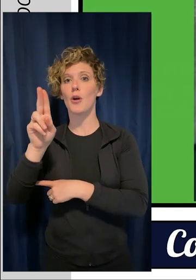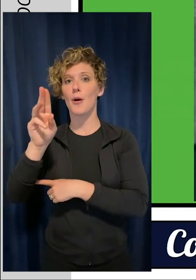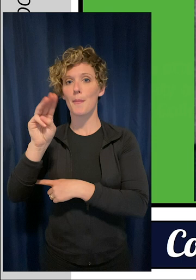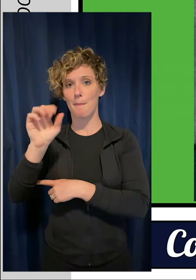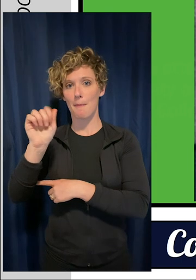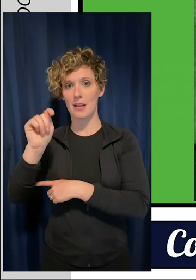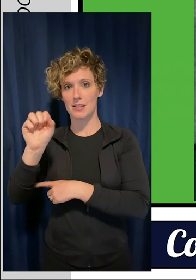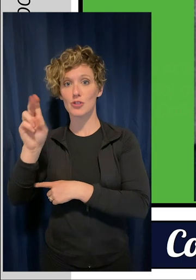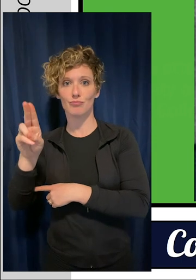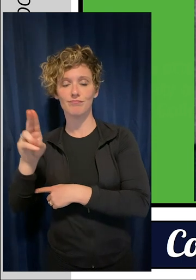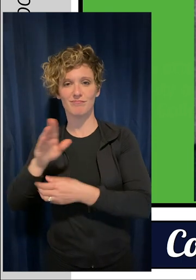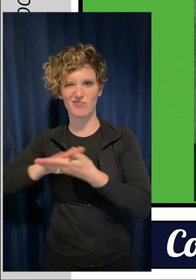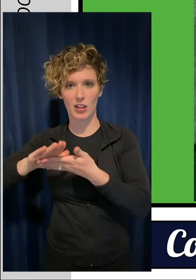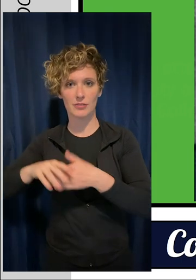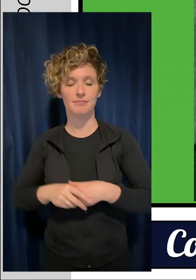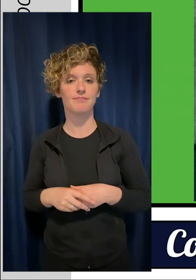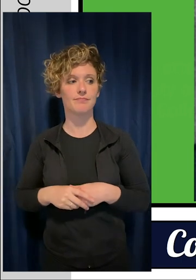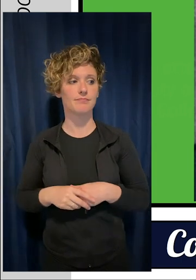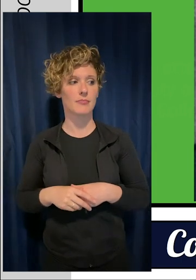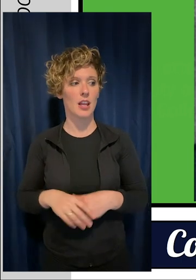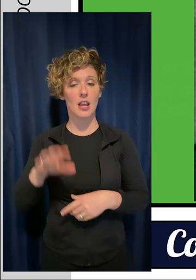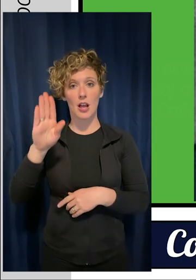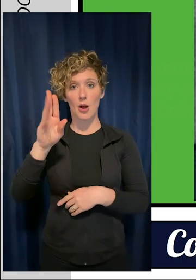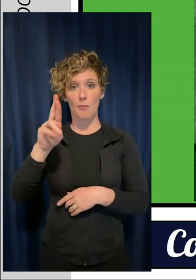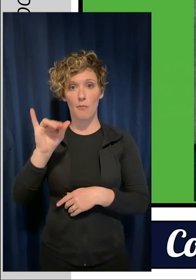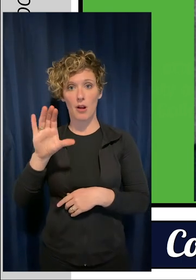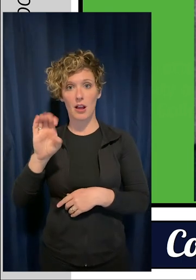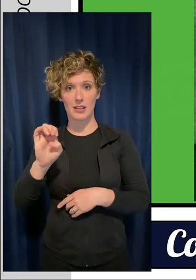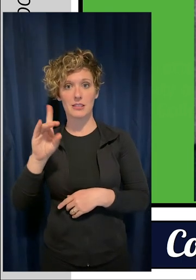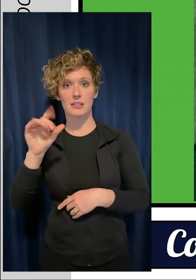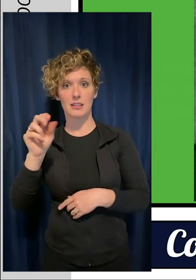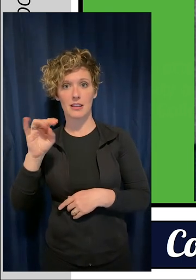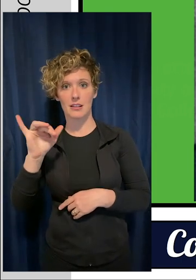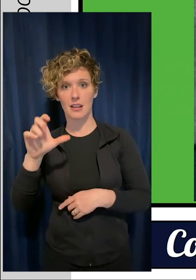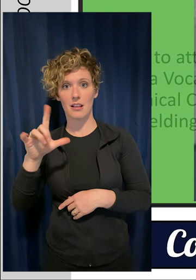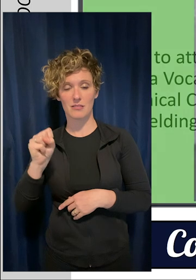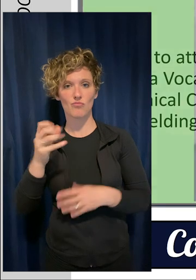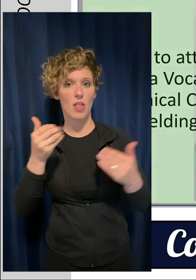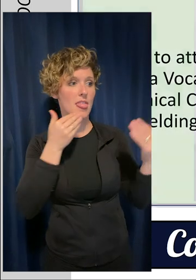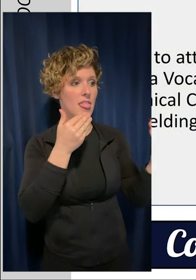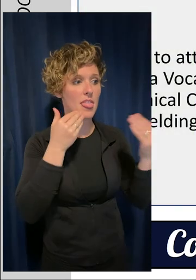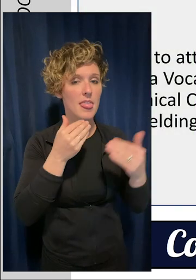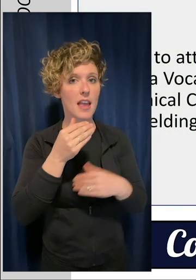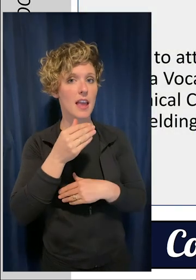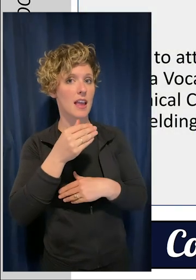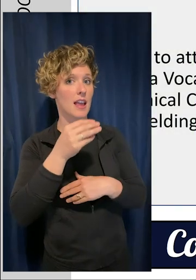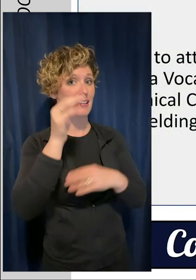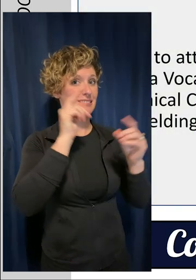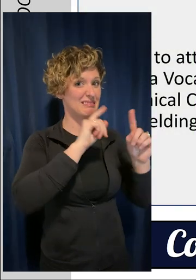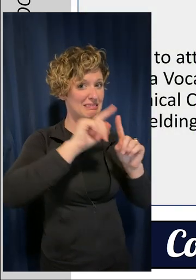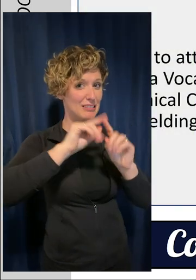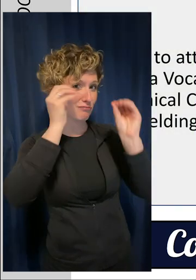Bryce Daniels would like to thank Mr. Parker, Mr. Cans, Mrs. Doss, and Mr. Lytle for their support. In the future,